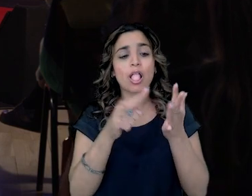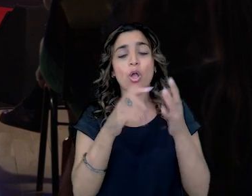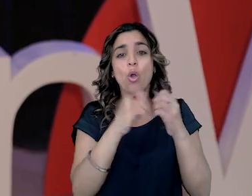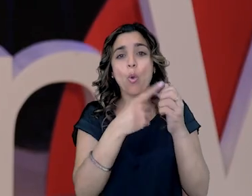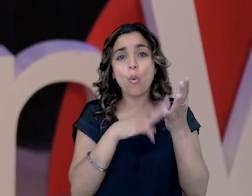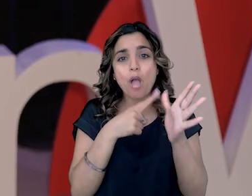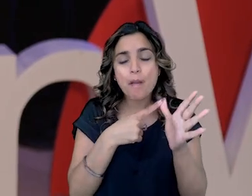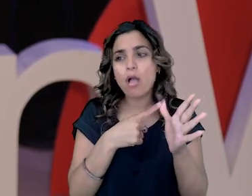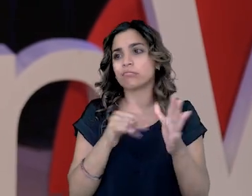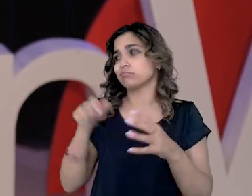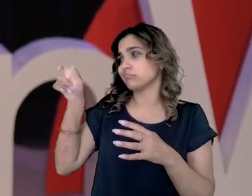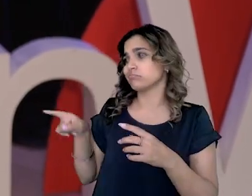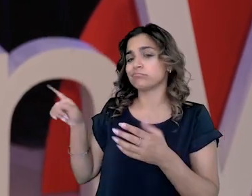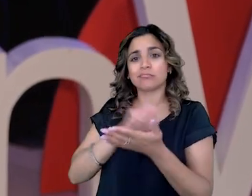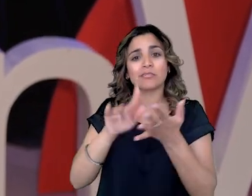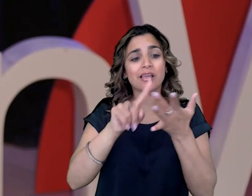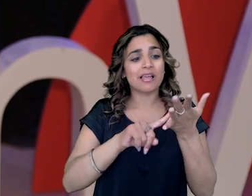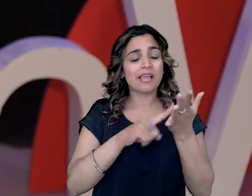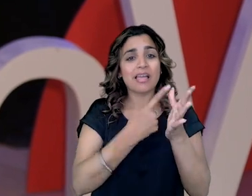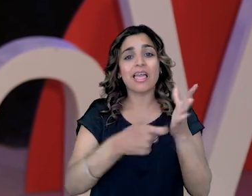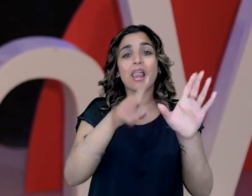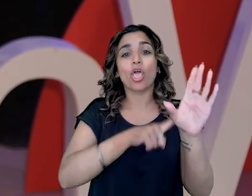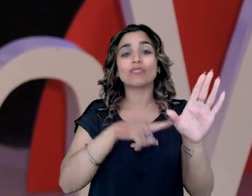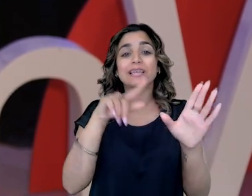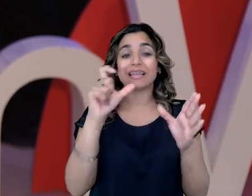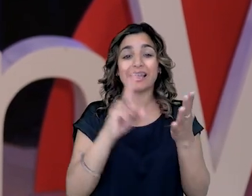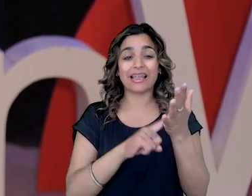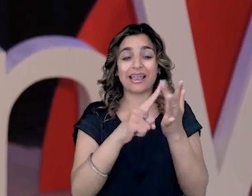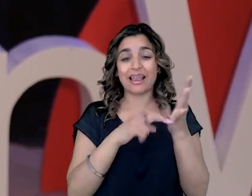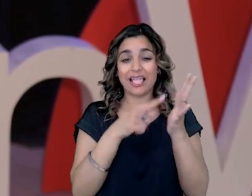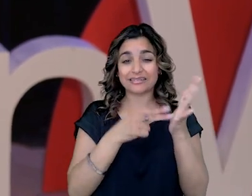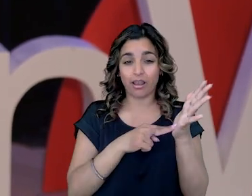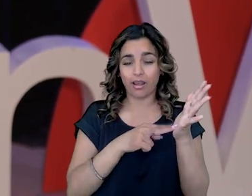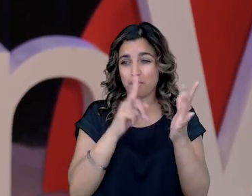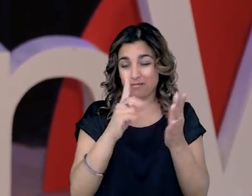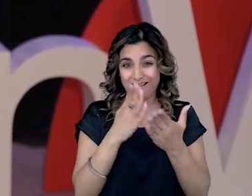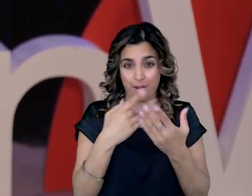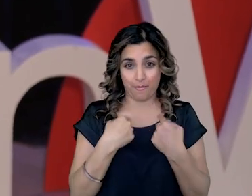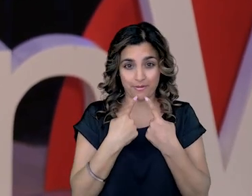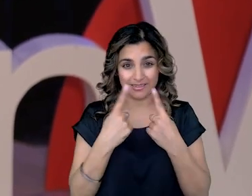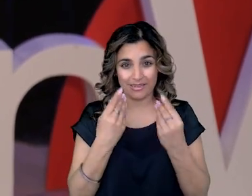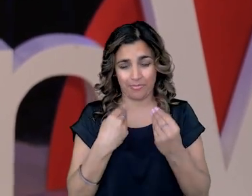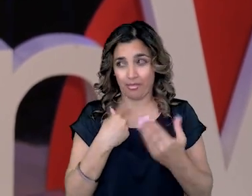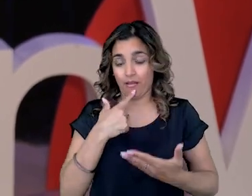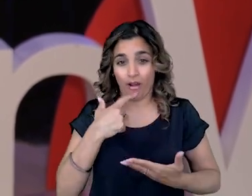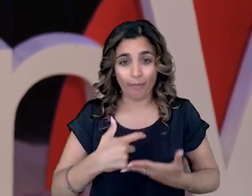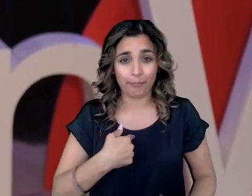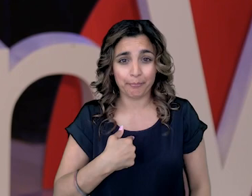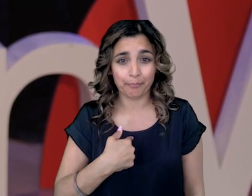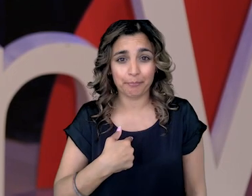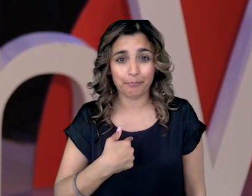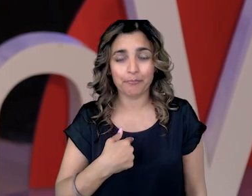clinton but the thing that i'm about to reveal is something that i actually still can't quite believe